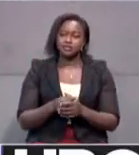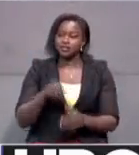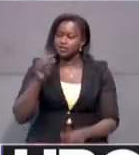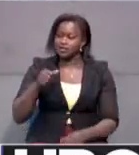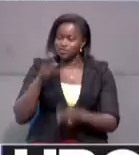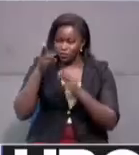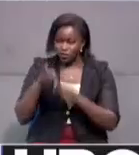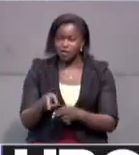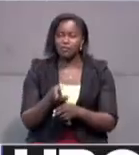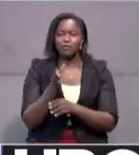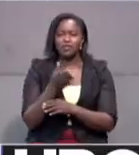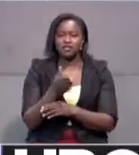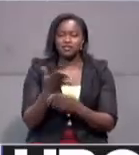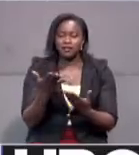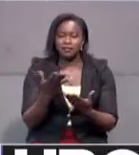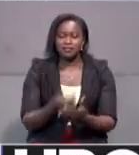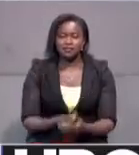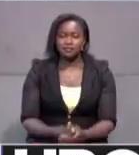Minister.